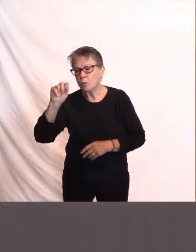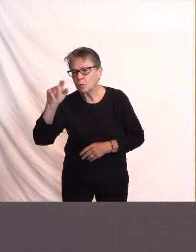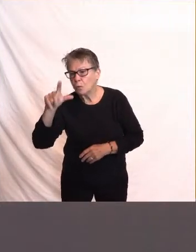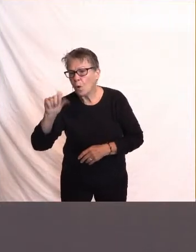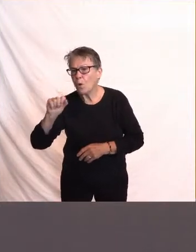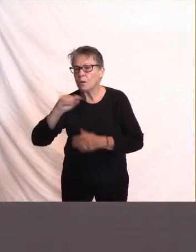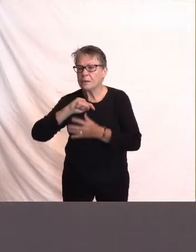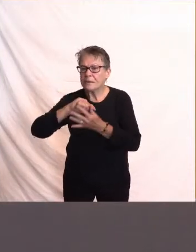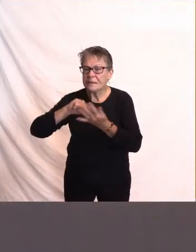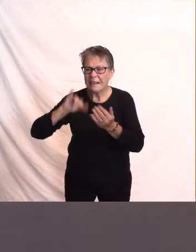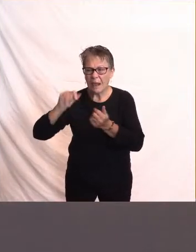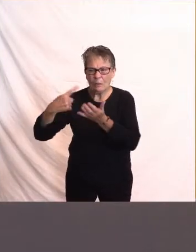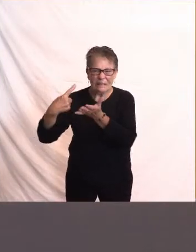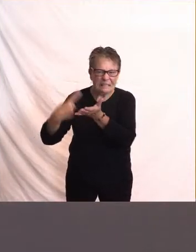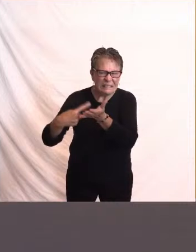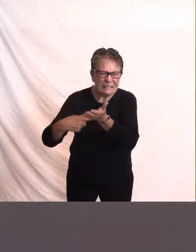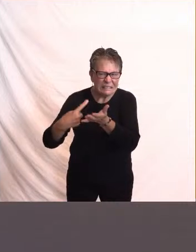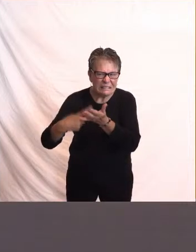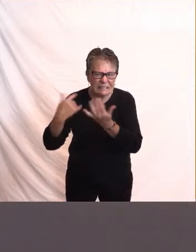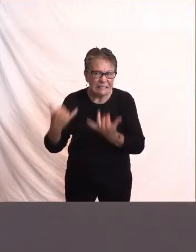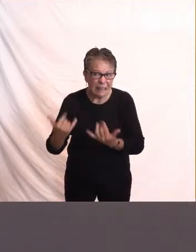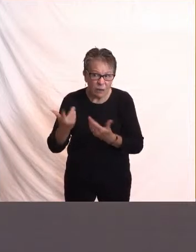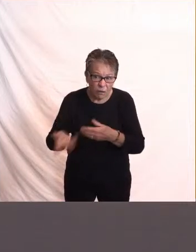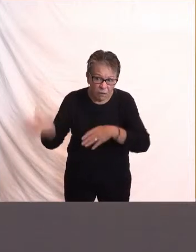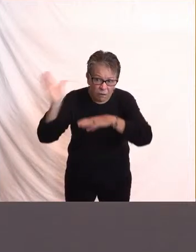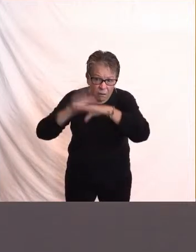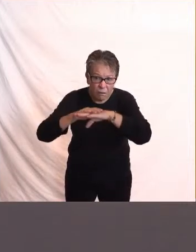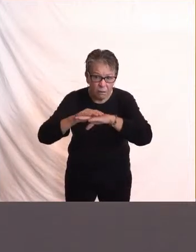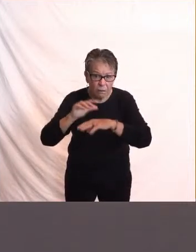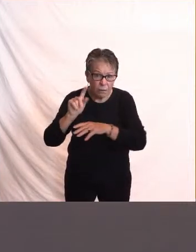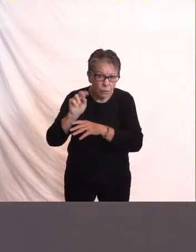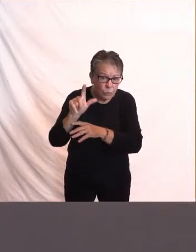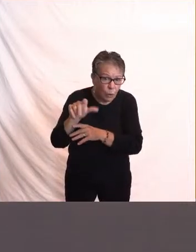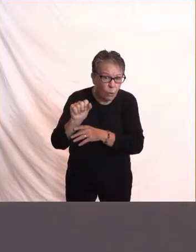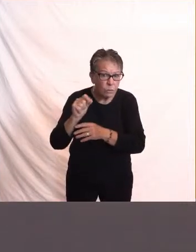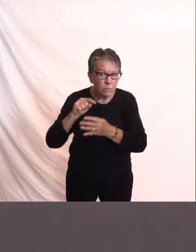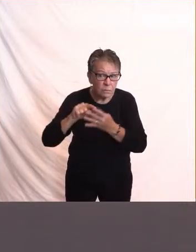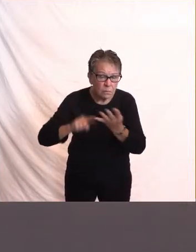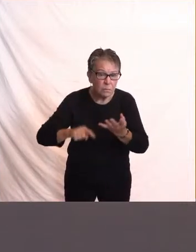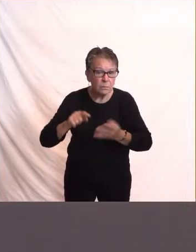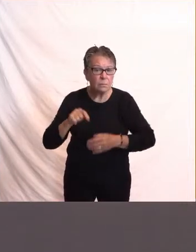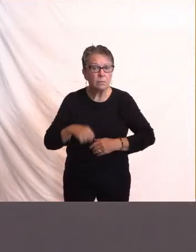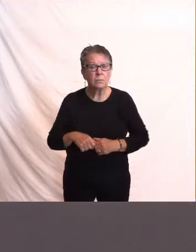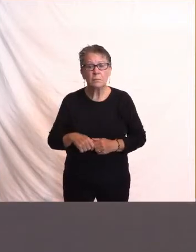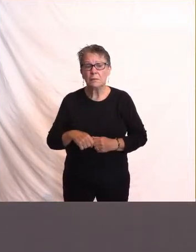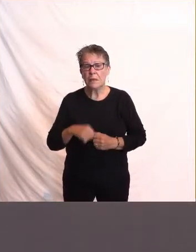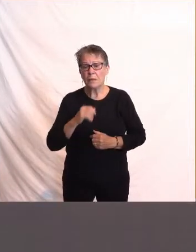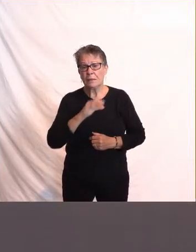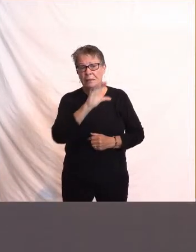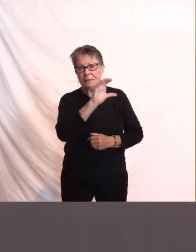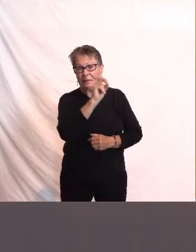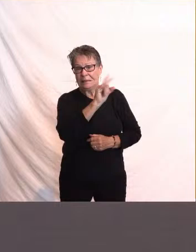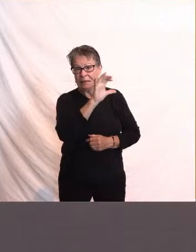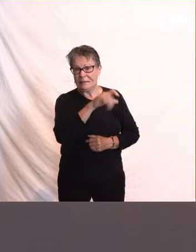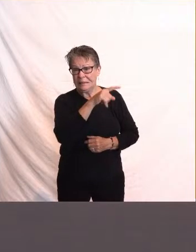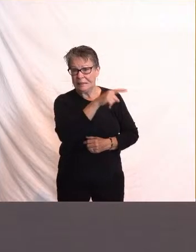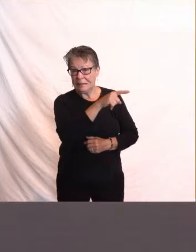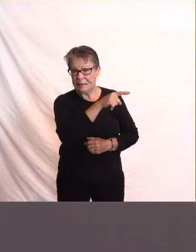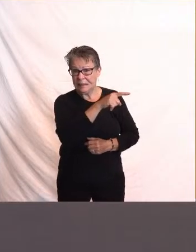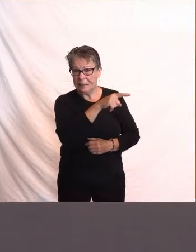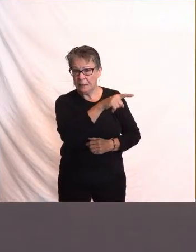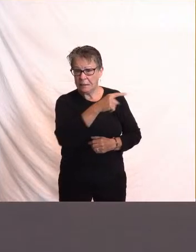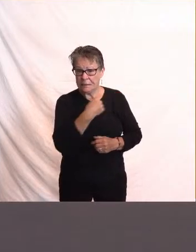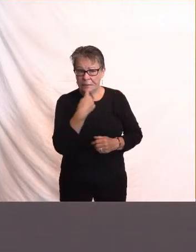I had not seen what the CDC said about Thanksgiving, and just as I sit here today, if it's your